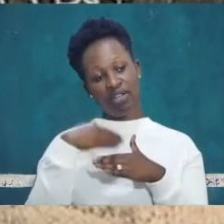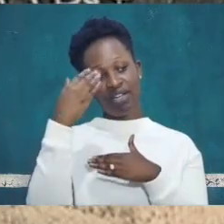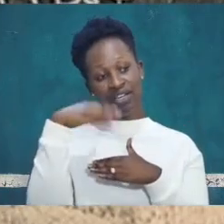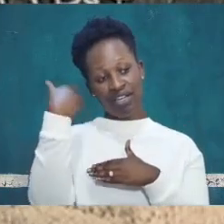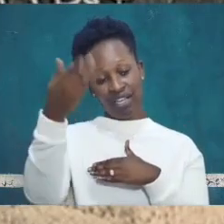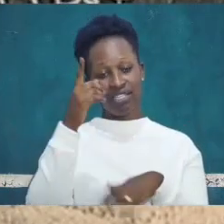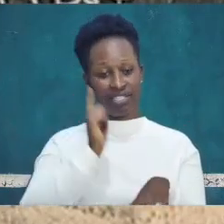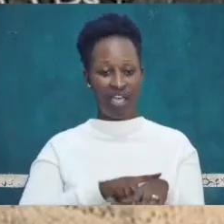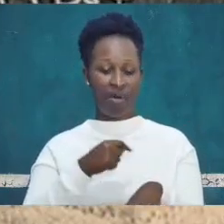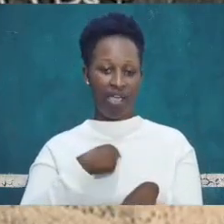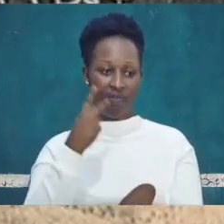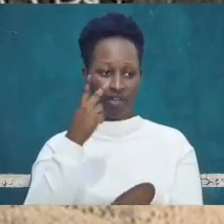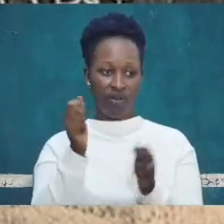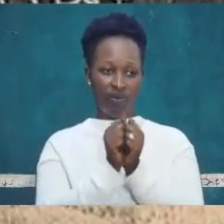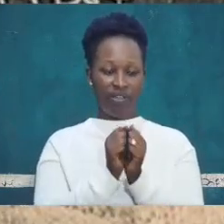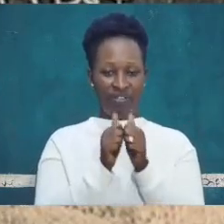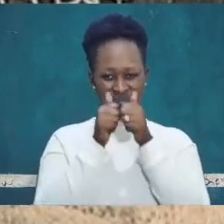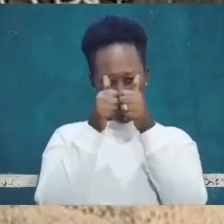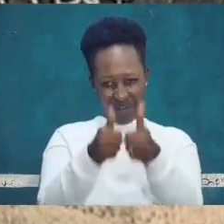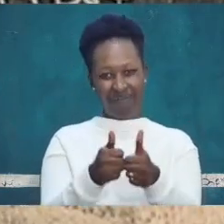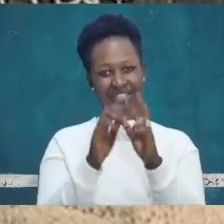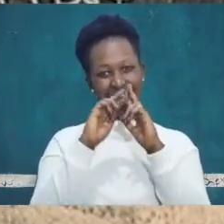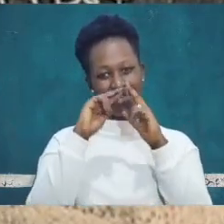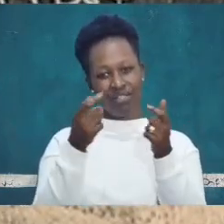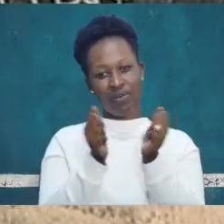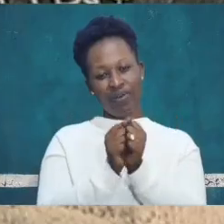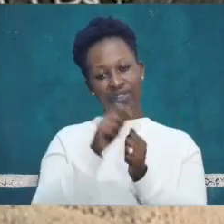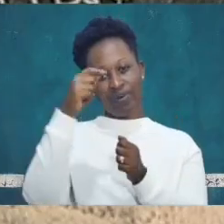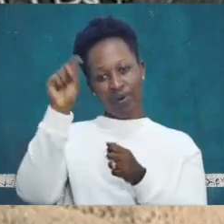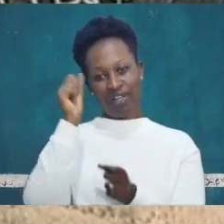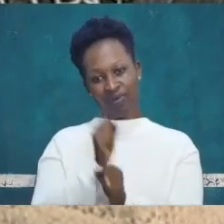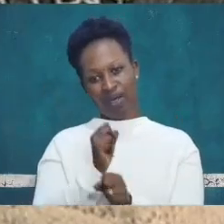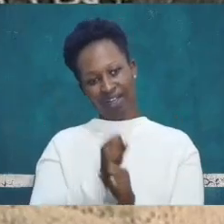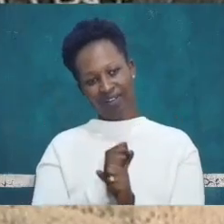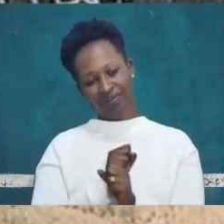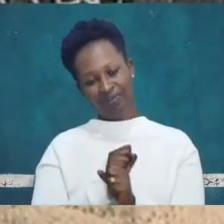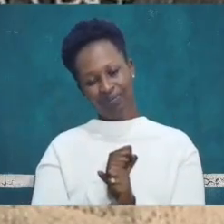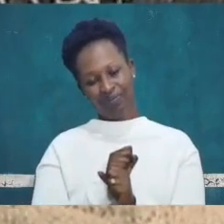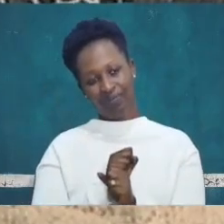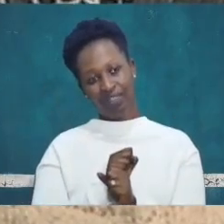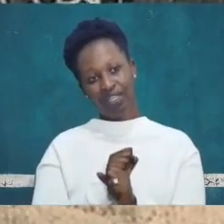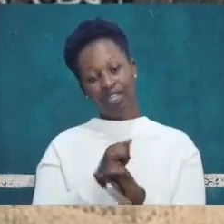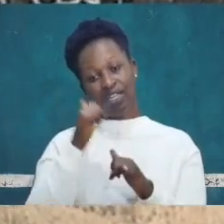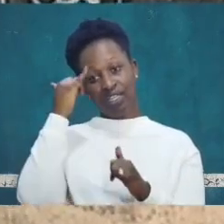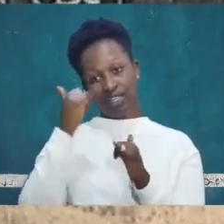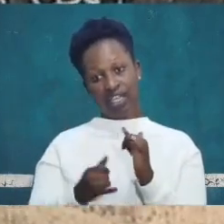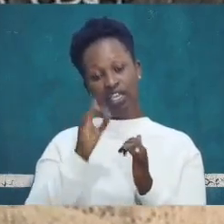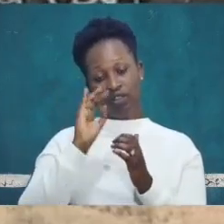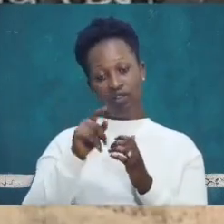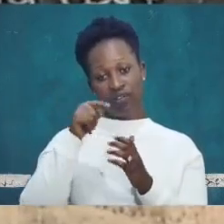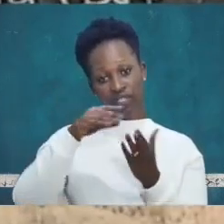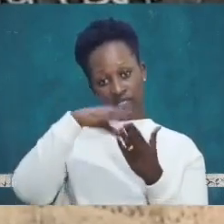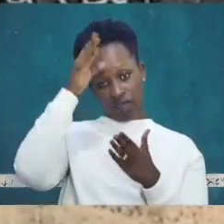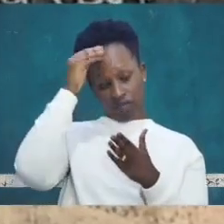time I find you with relevant answers with the correct work. So at the end of this lesson, I expect